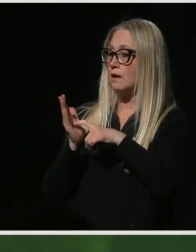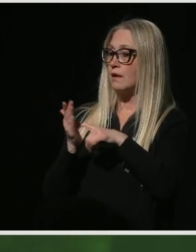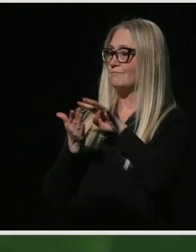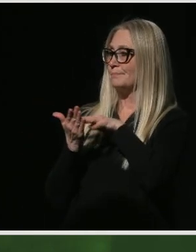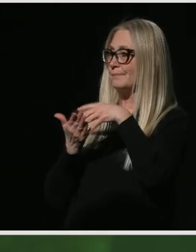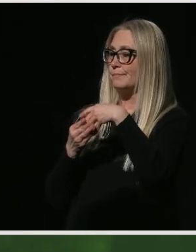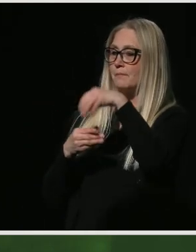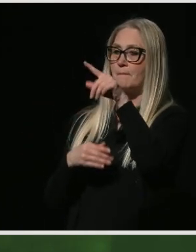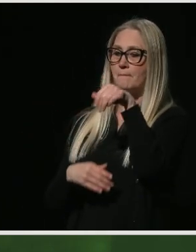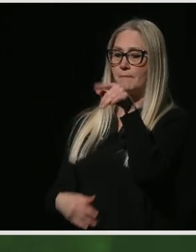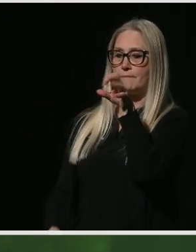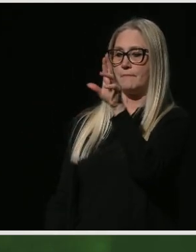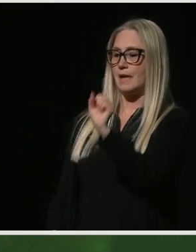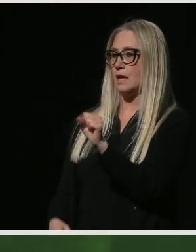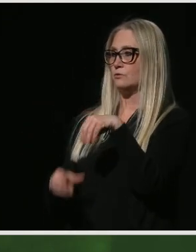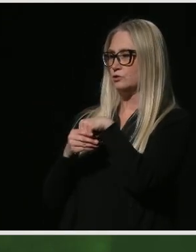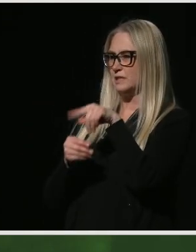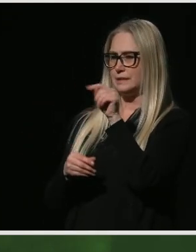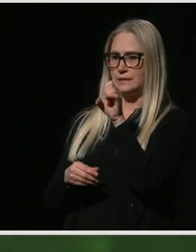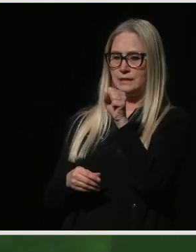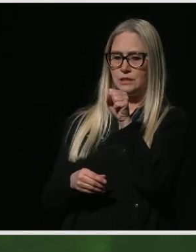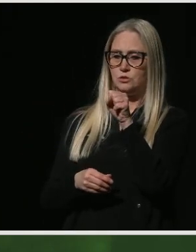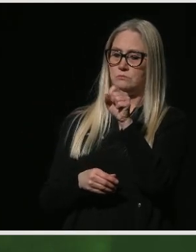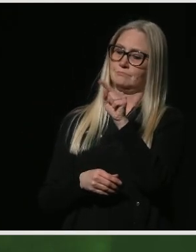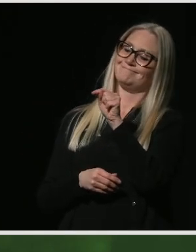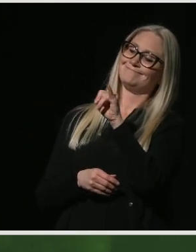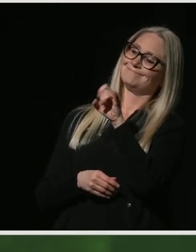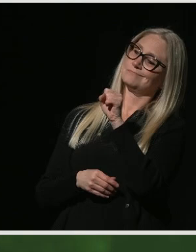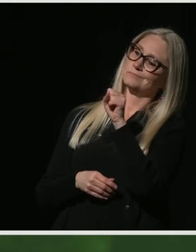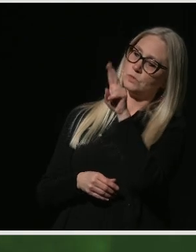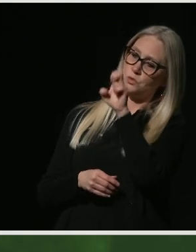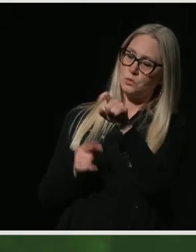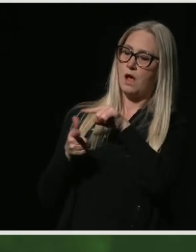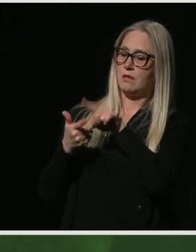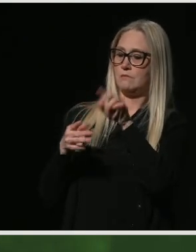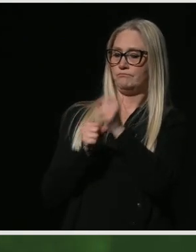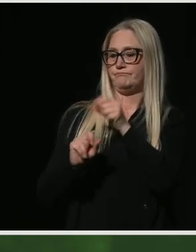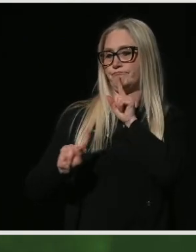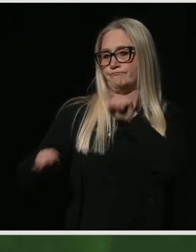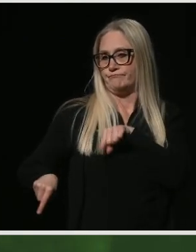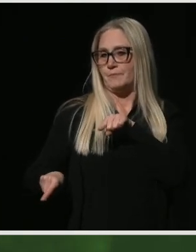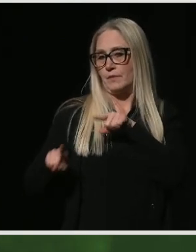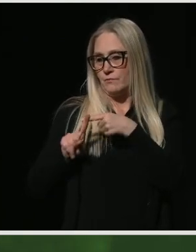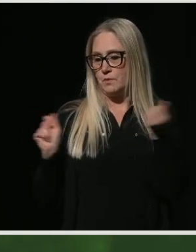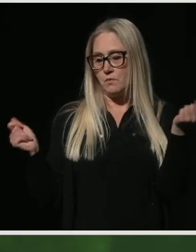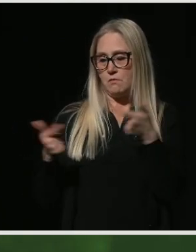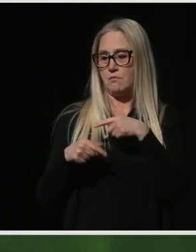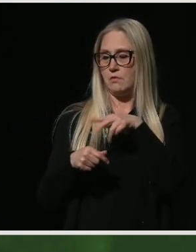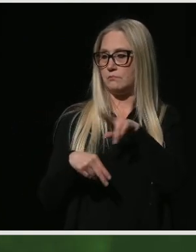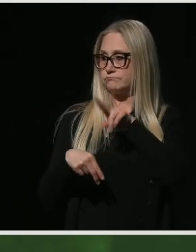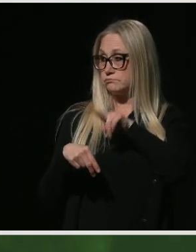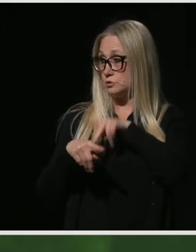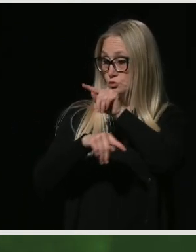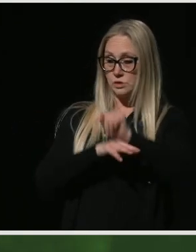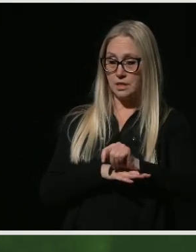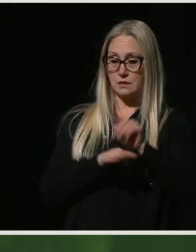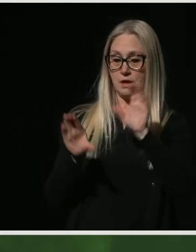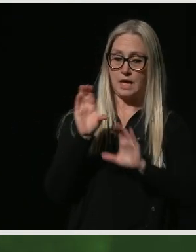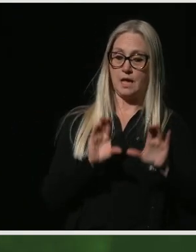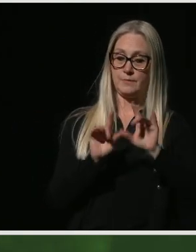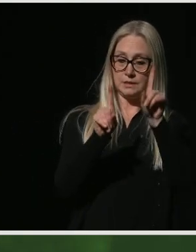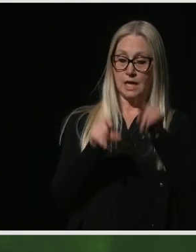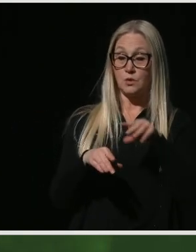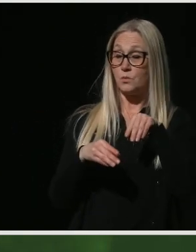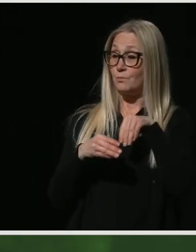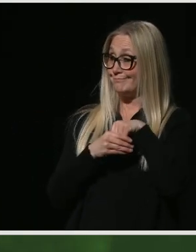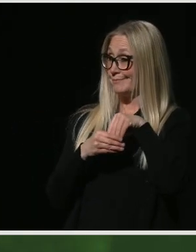tissue and then give an answer on all the nutrients you would get from a traditional chemical test within a minute. No